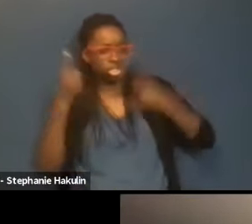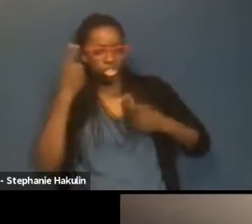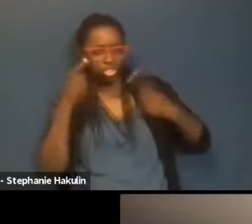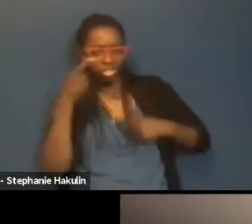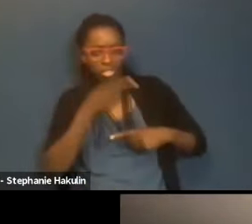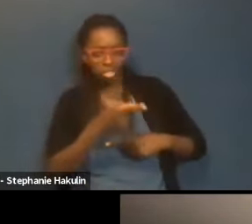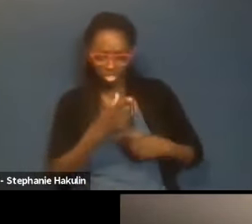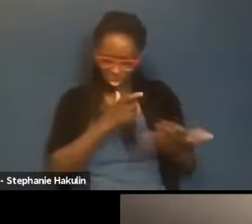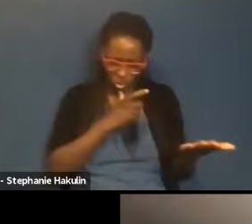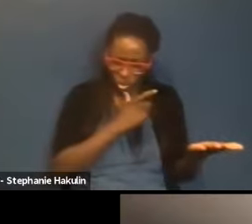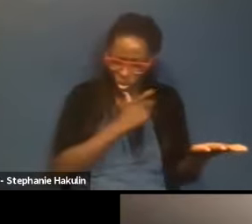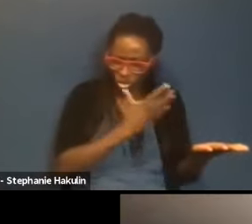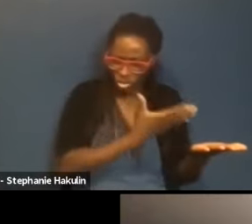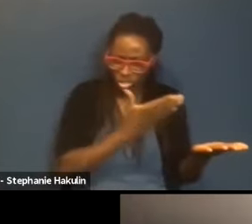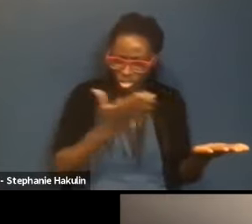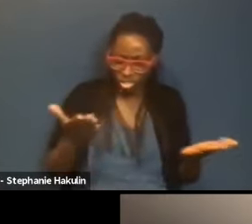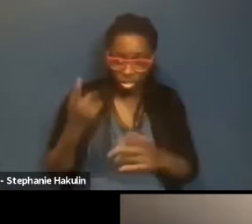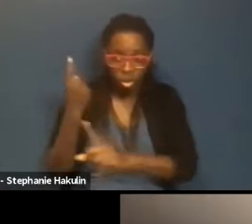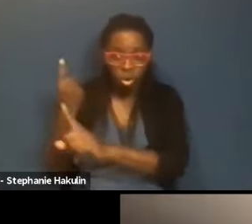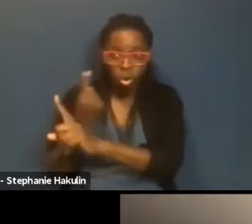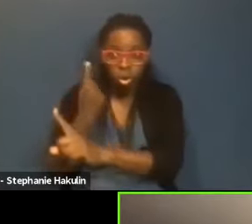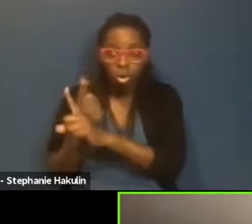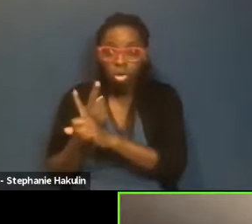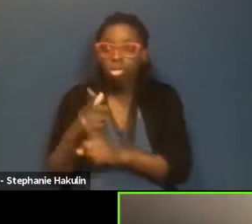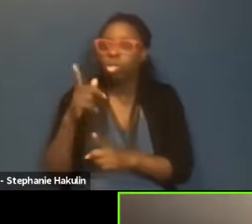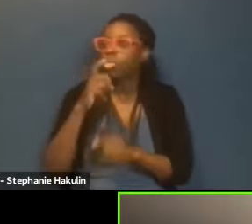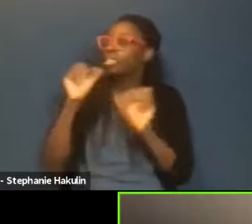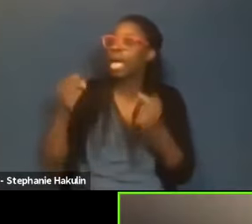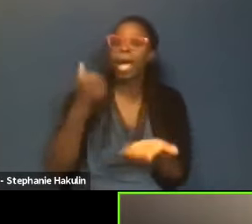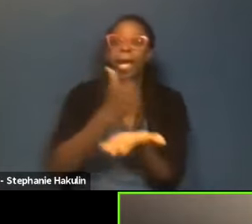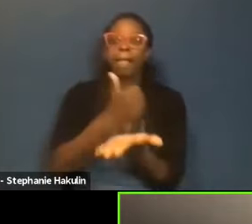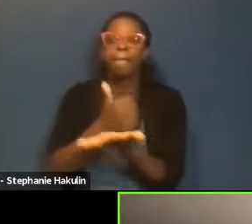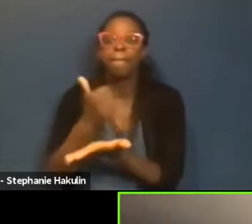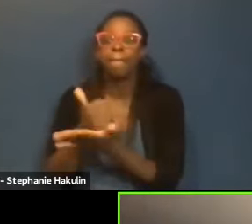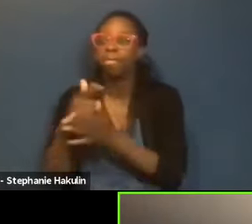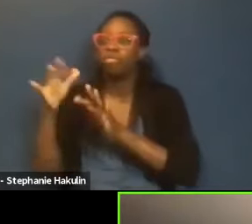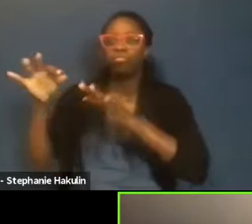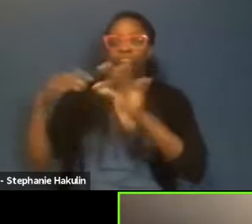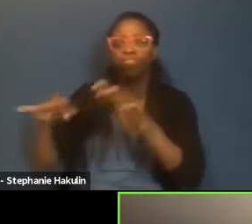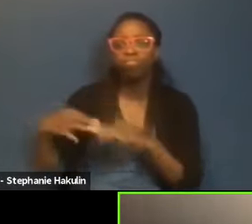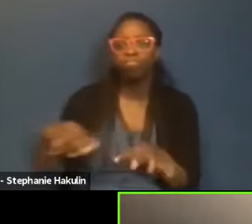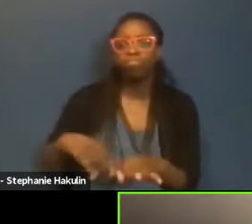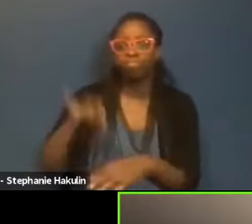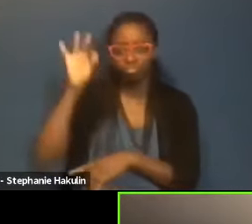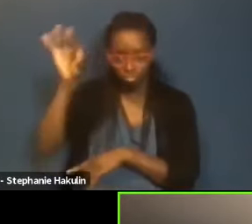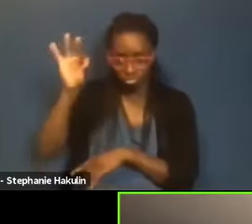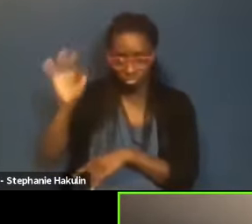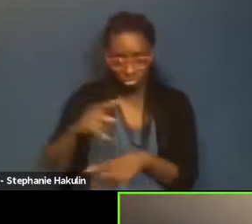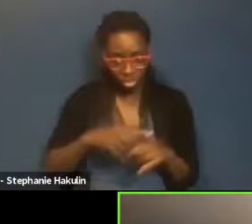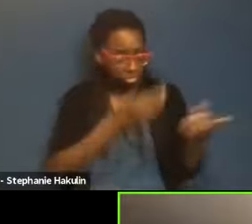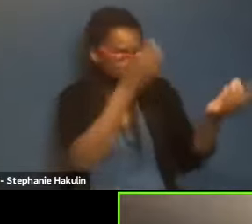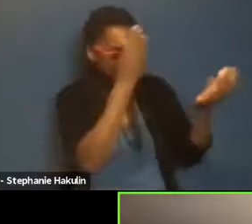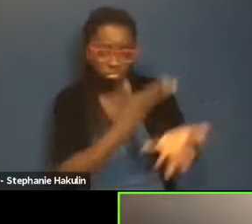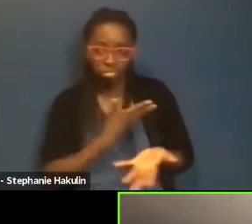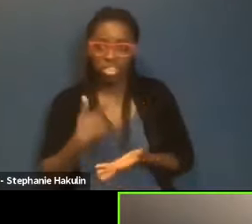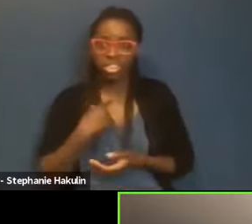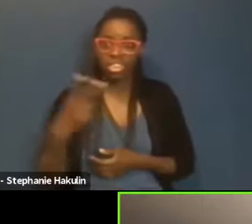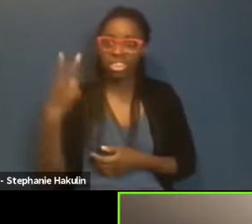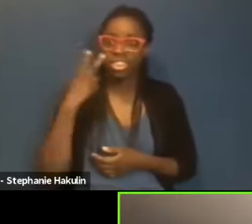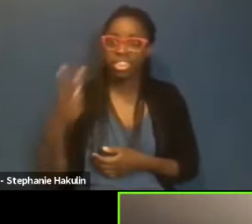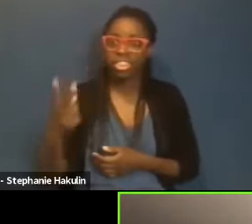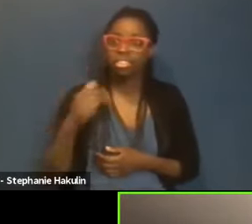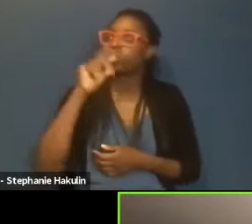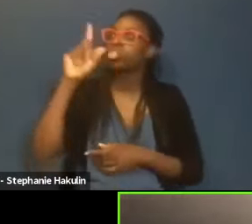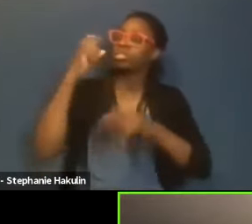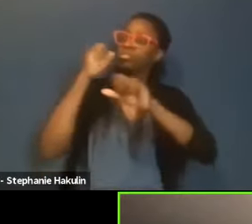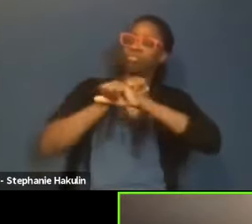Someone to gather us, pastor us, tell us that they've seen death, didn't see it as a vision, felt it as a